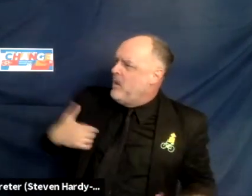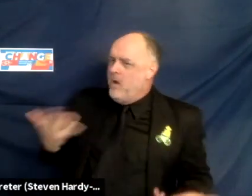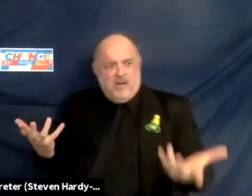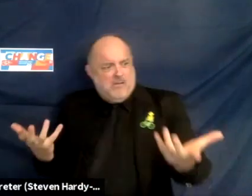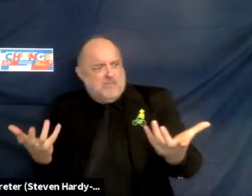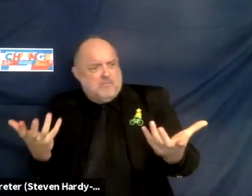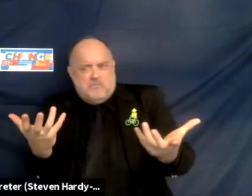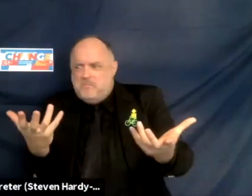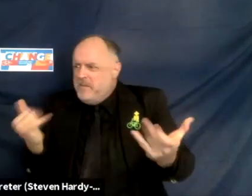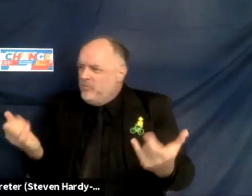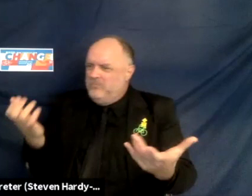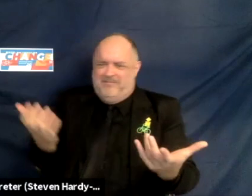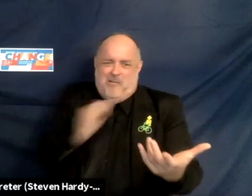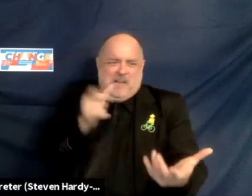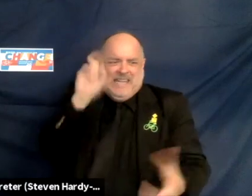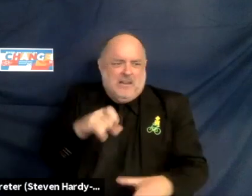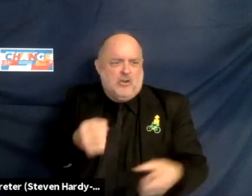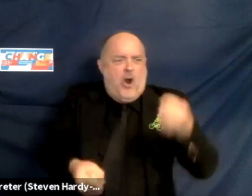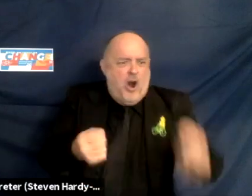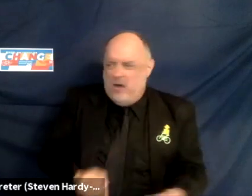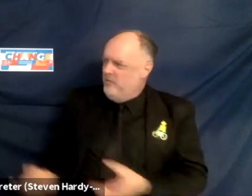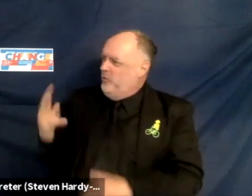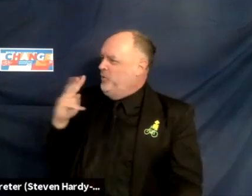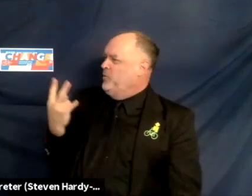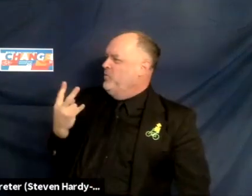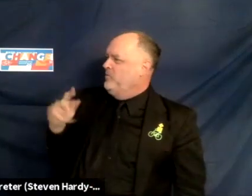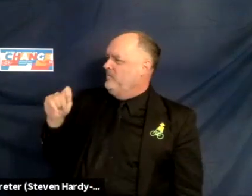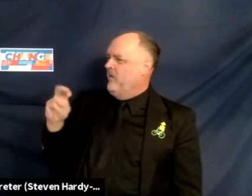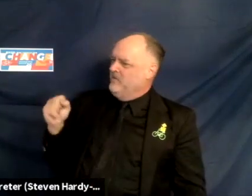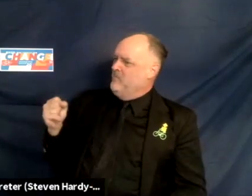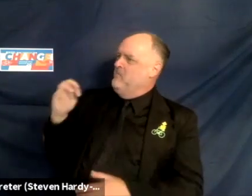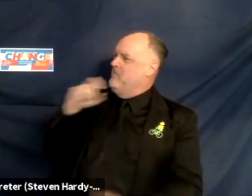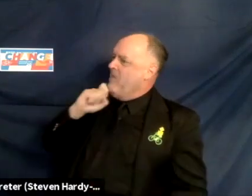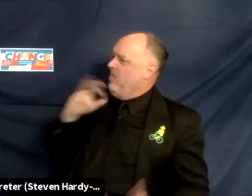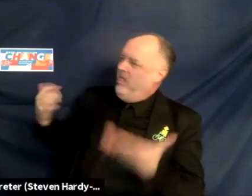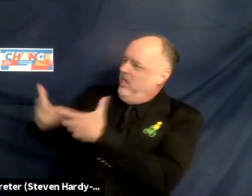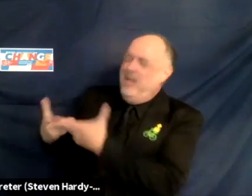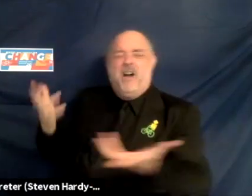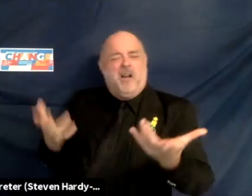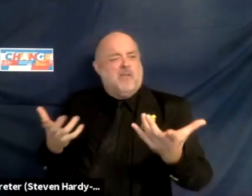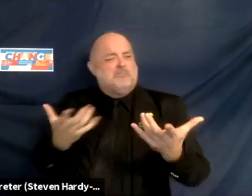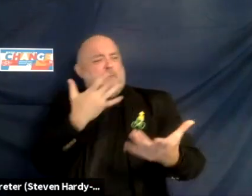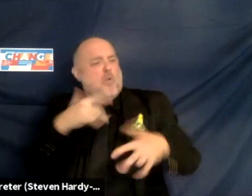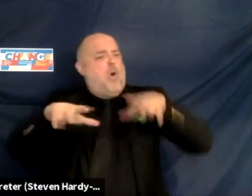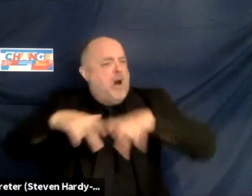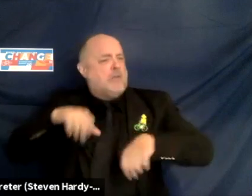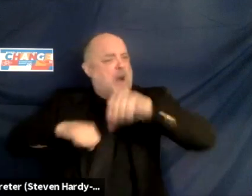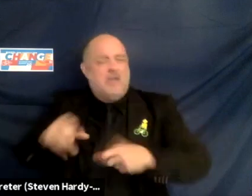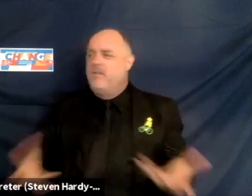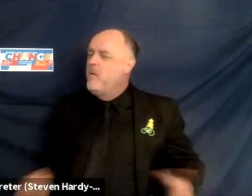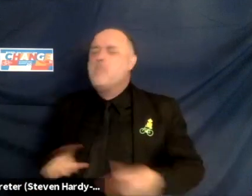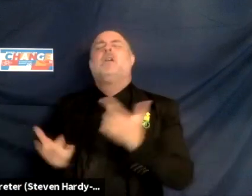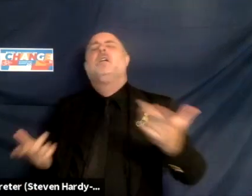around without having to jump in a car and drag 2 tons of metal with them anytime they're going anywhere. But the community outreach was very important.